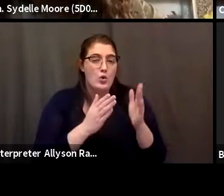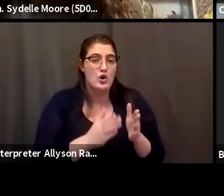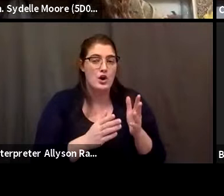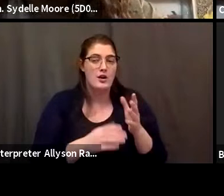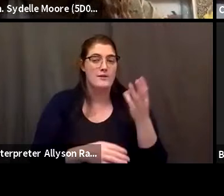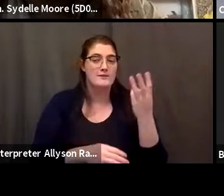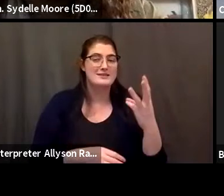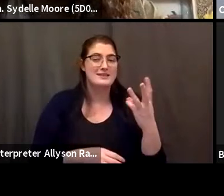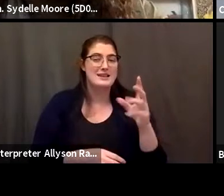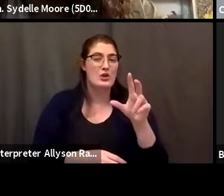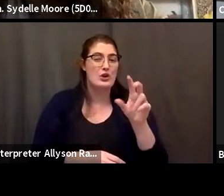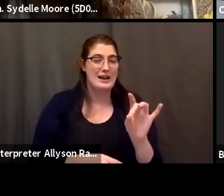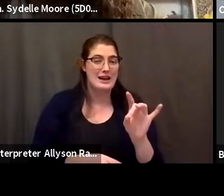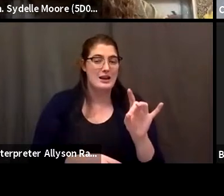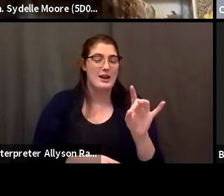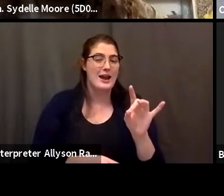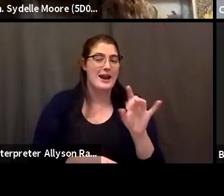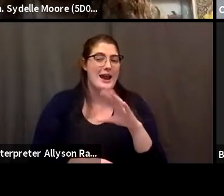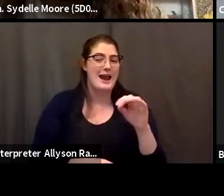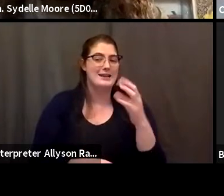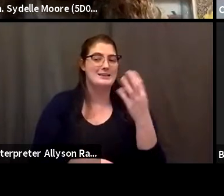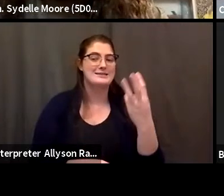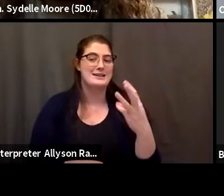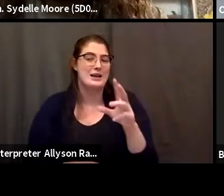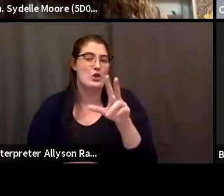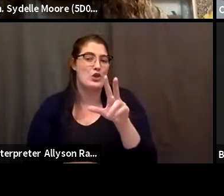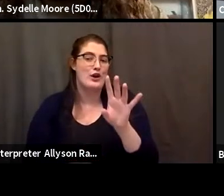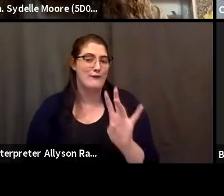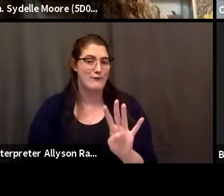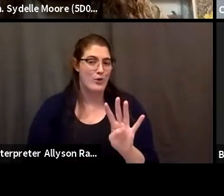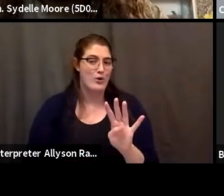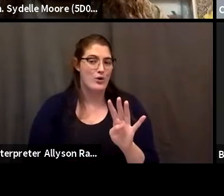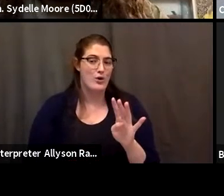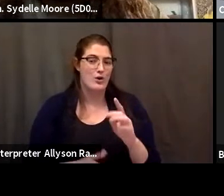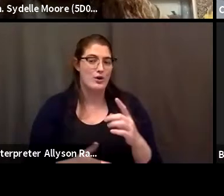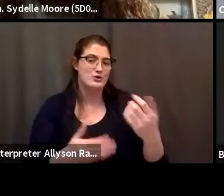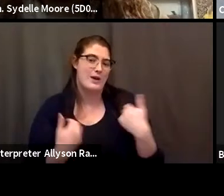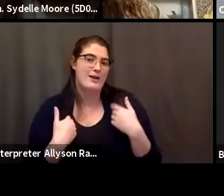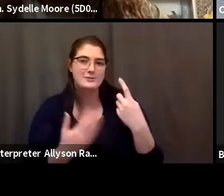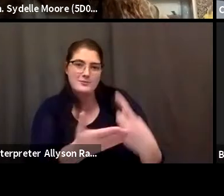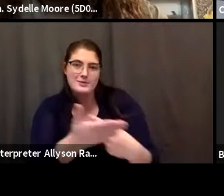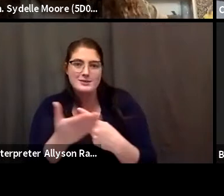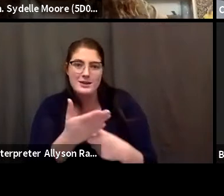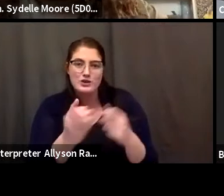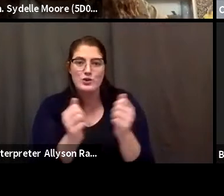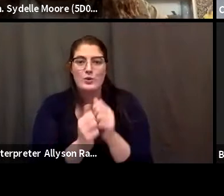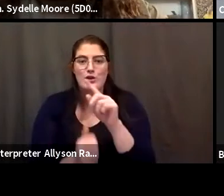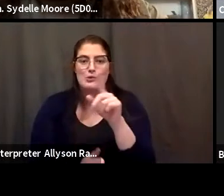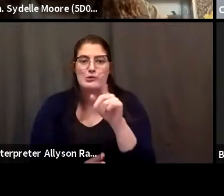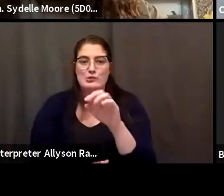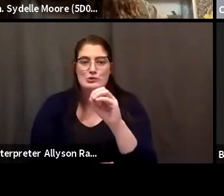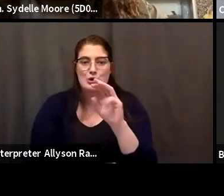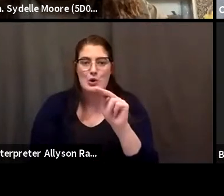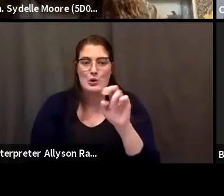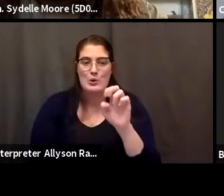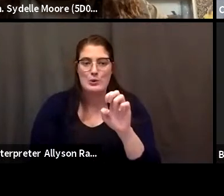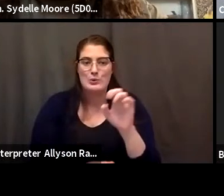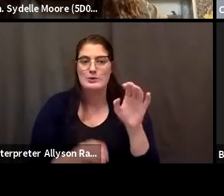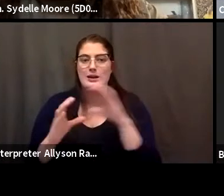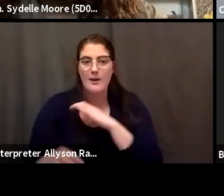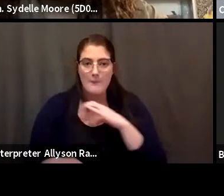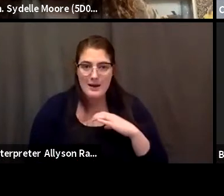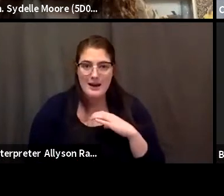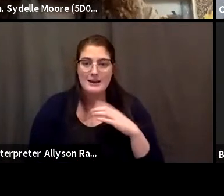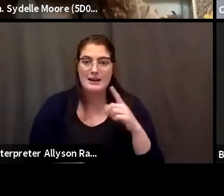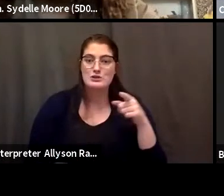and 1644 to engage in some discussions with the zoning committee. They came and presented at the zoning committee. Then